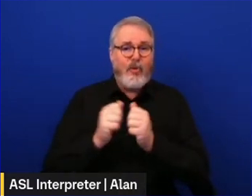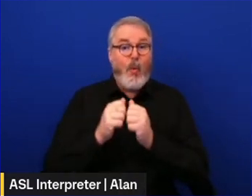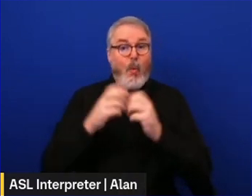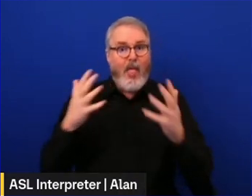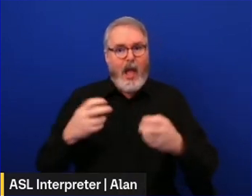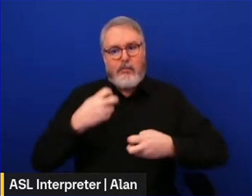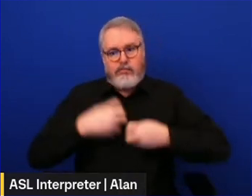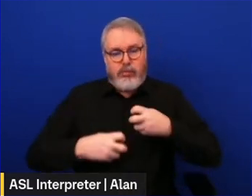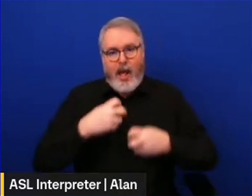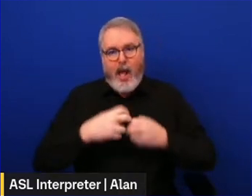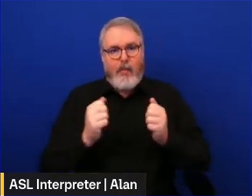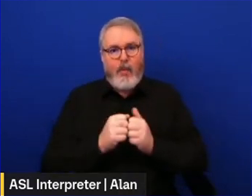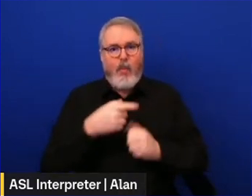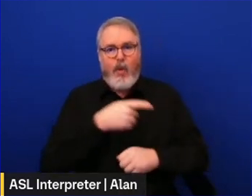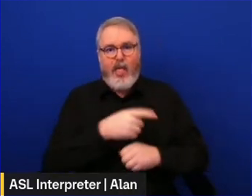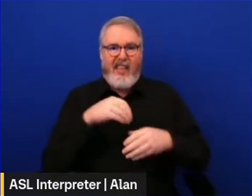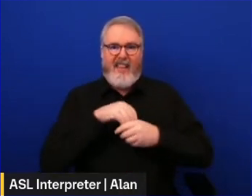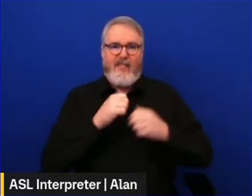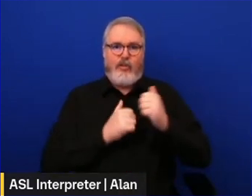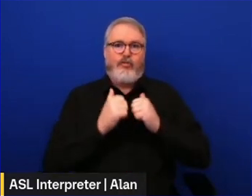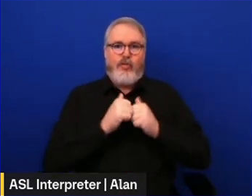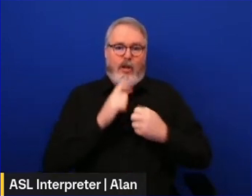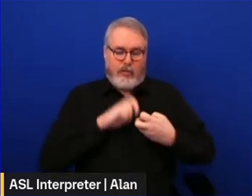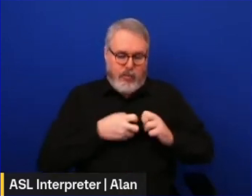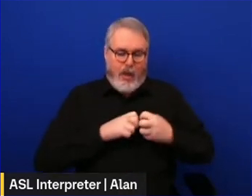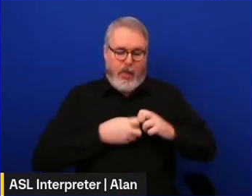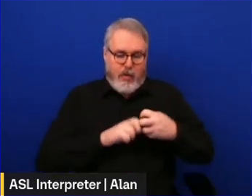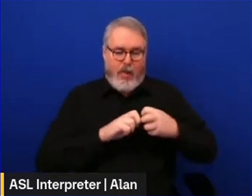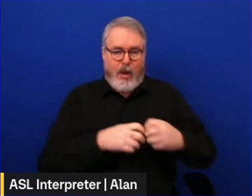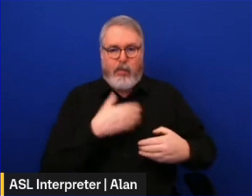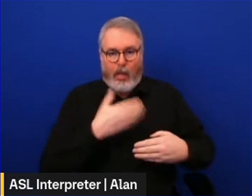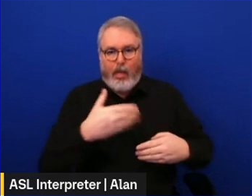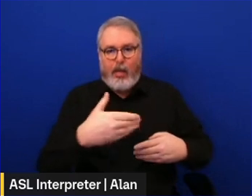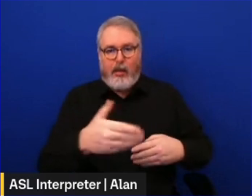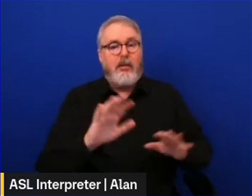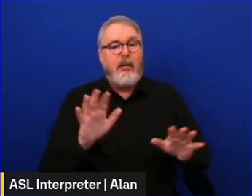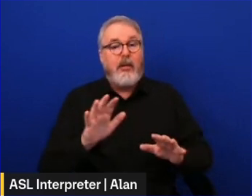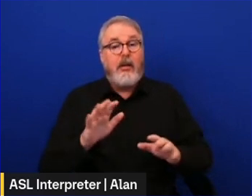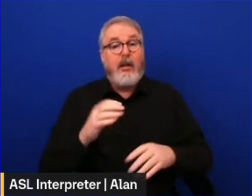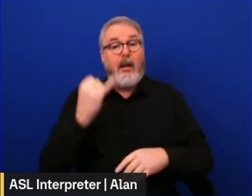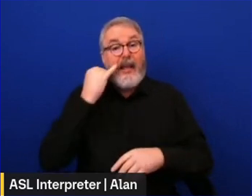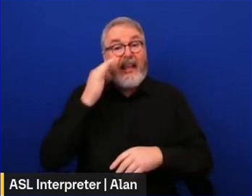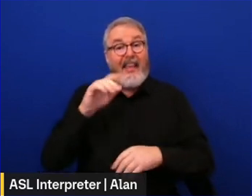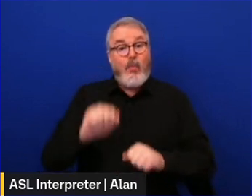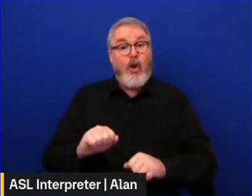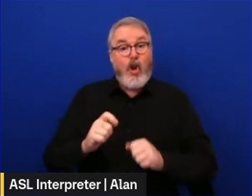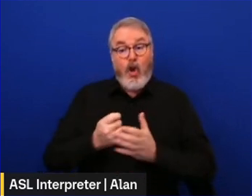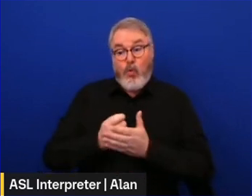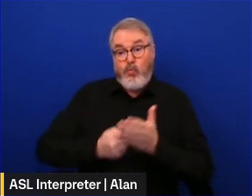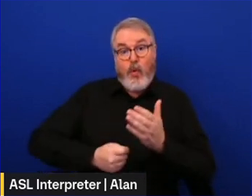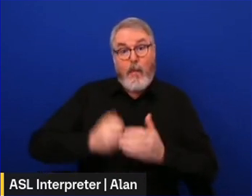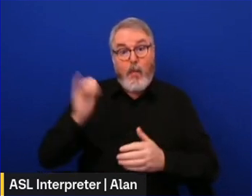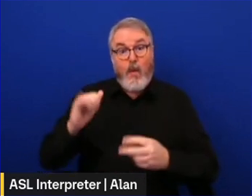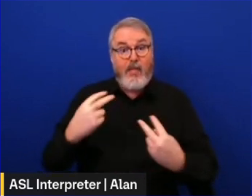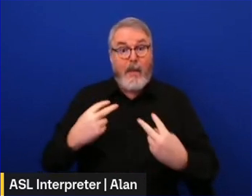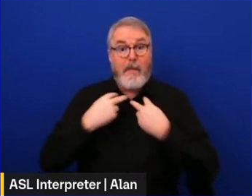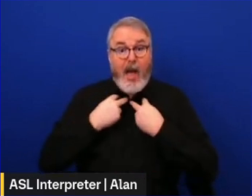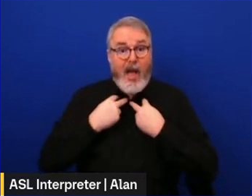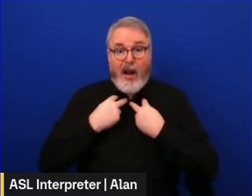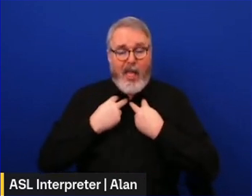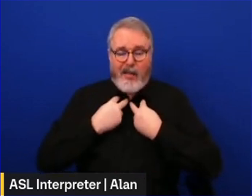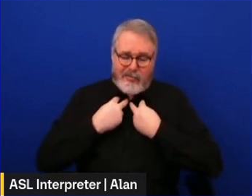complex infrastructure issues. What if there was a way to remove bottlenecks, streamline workflows, and